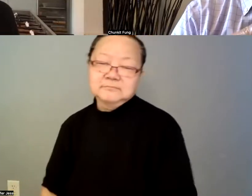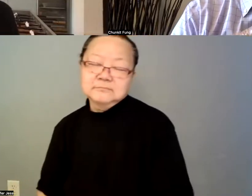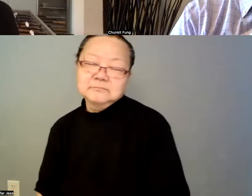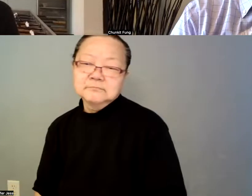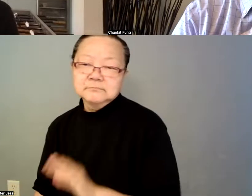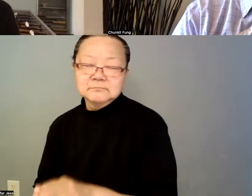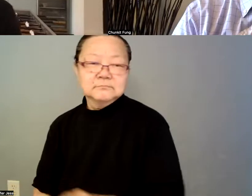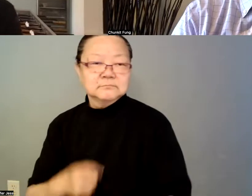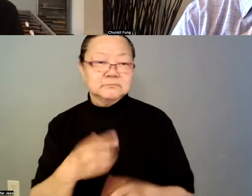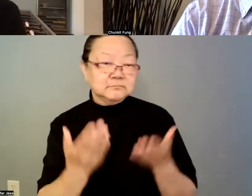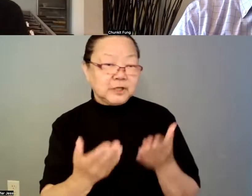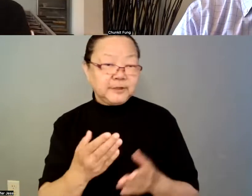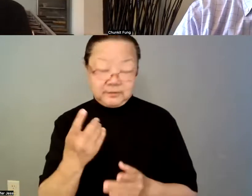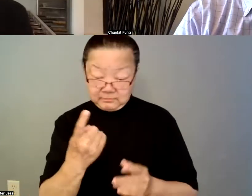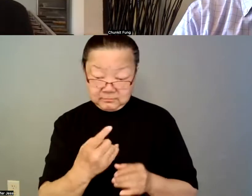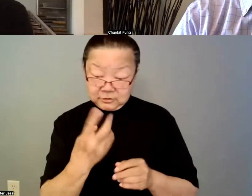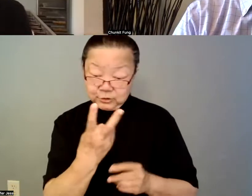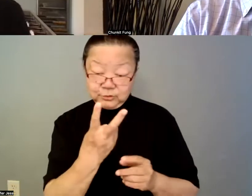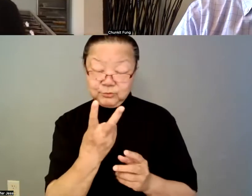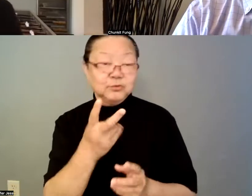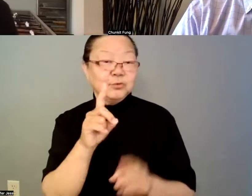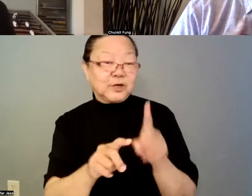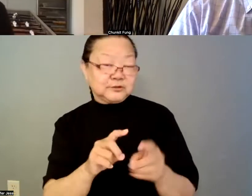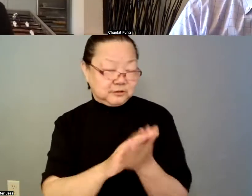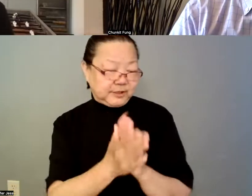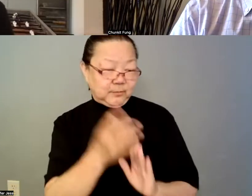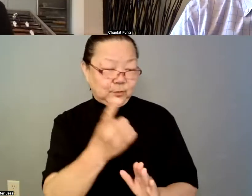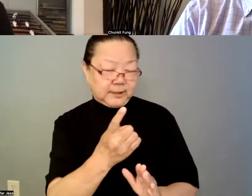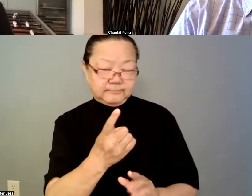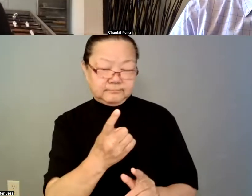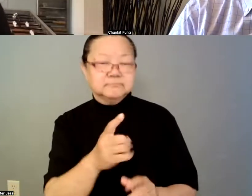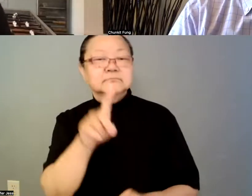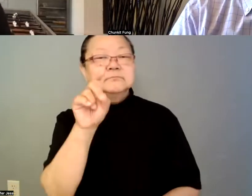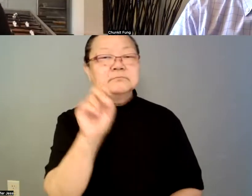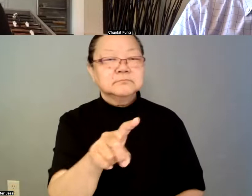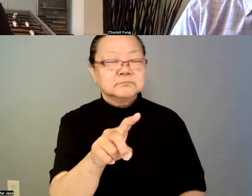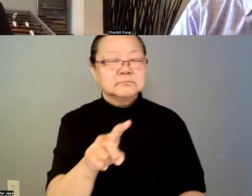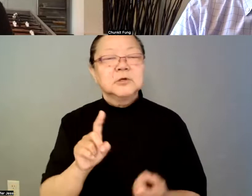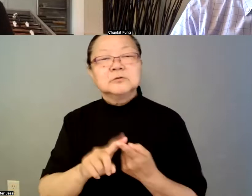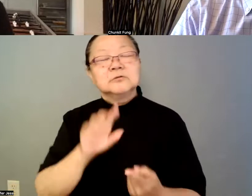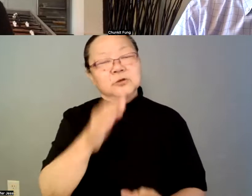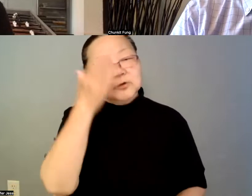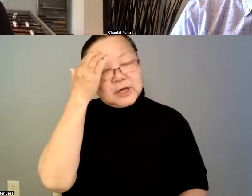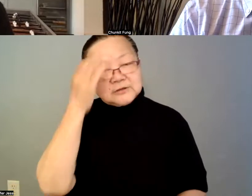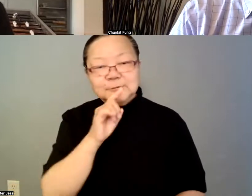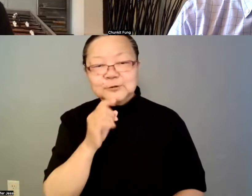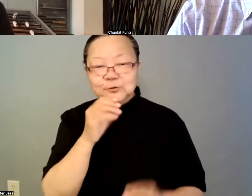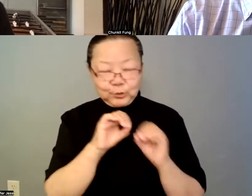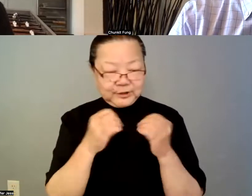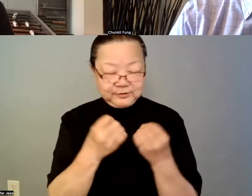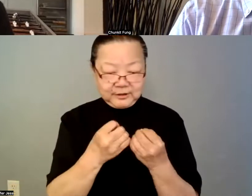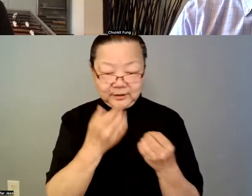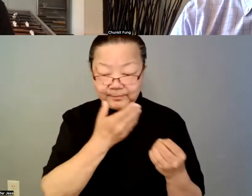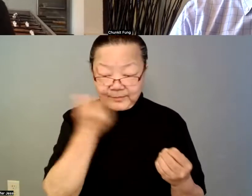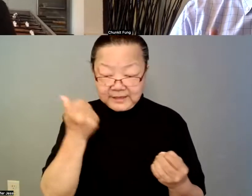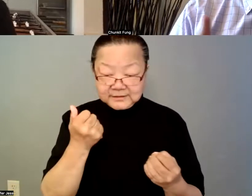the last question of the night. One question is, to your knowledge, is there an organization that best embodies a culture of